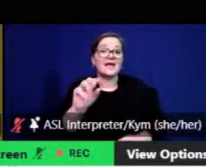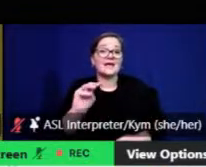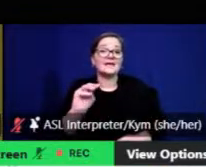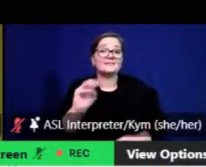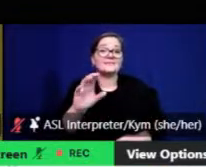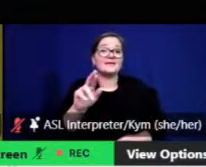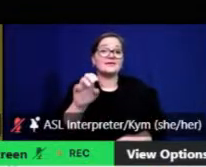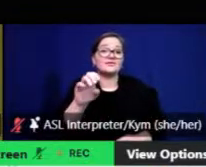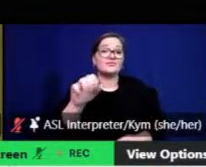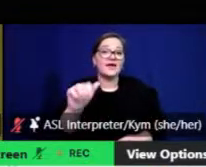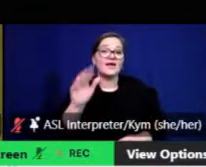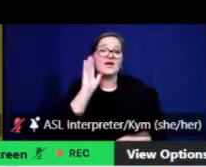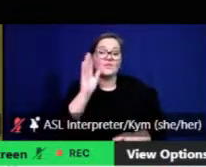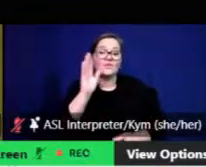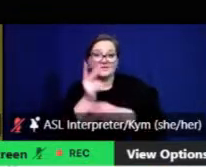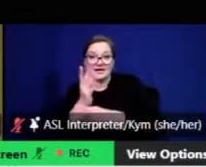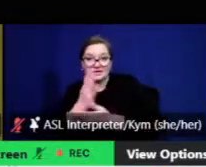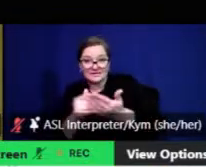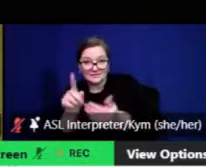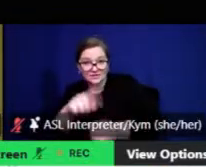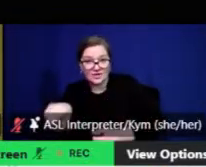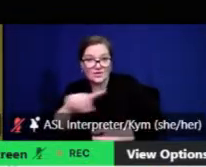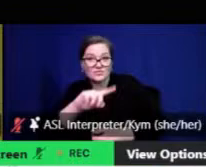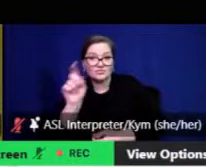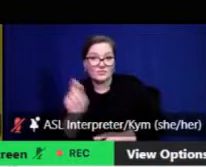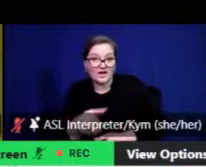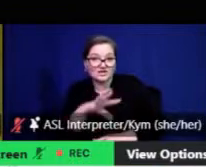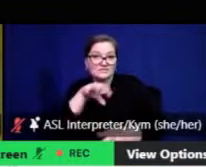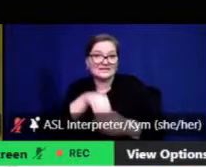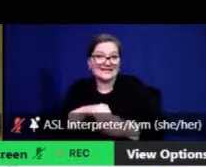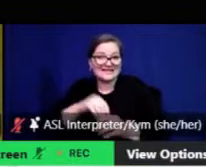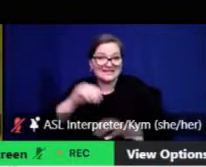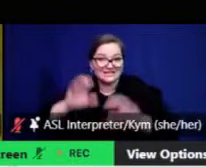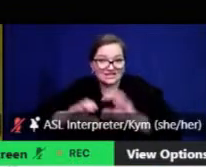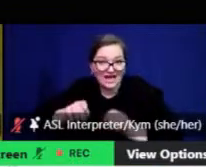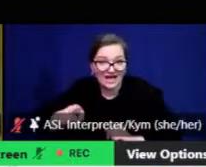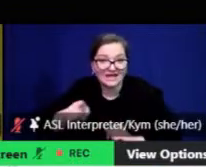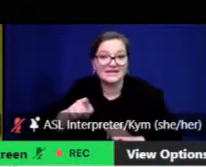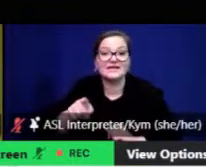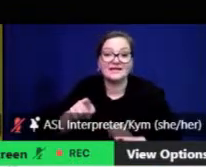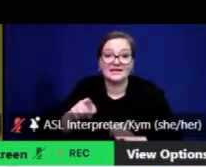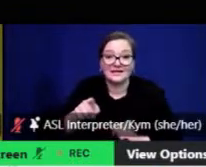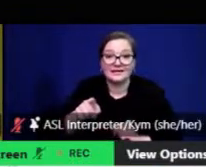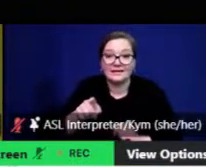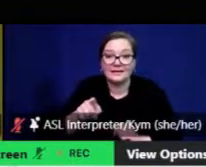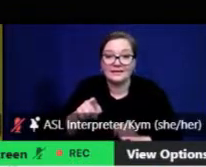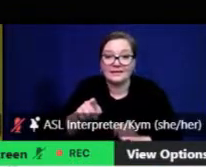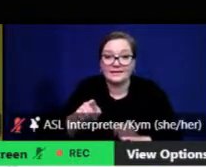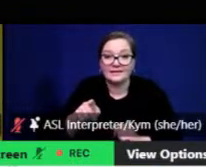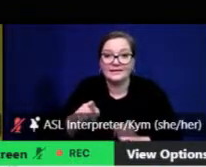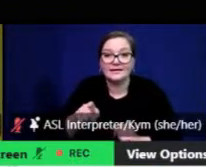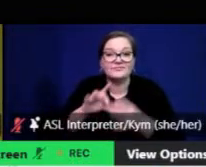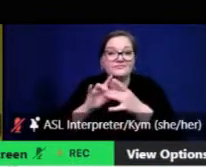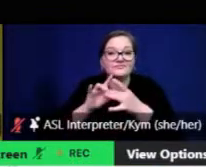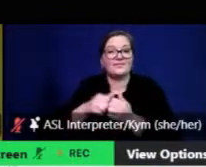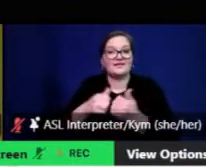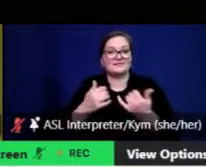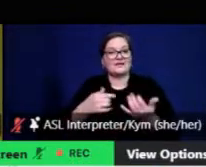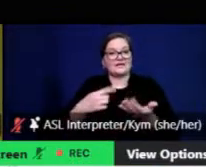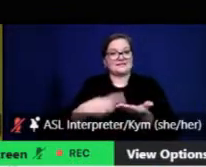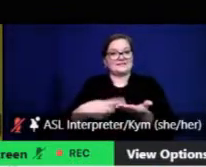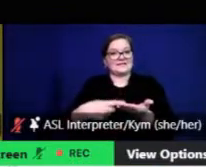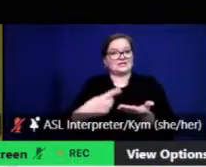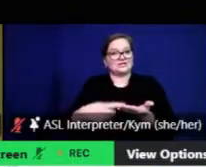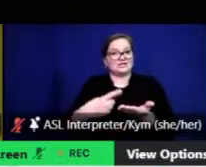be funneling some of the questions that are in the chat and be guiding this discussion for the